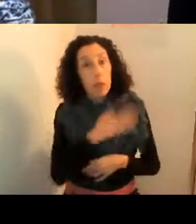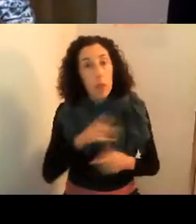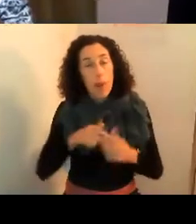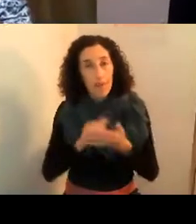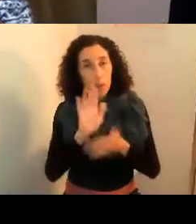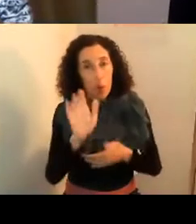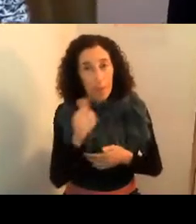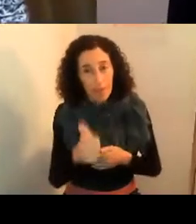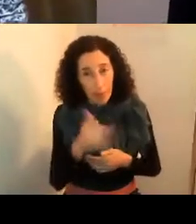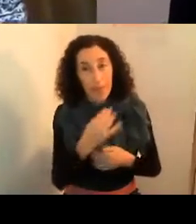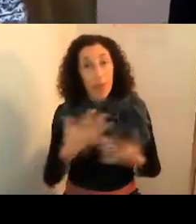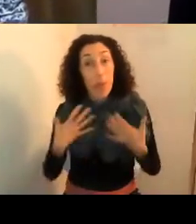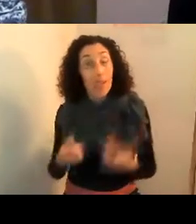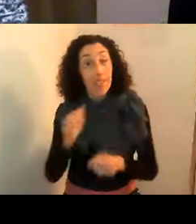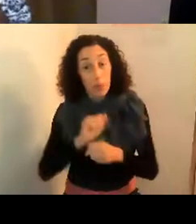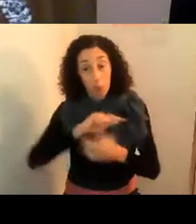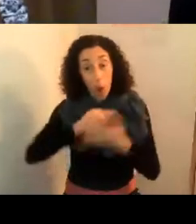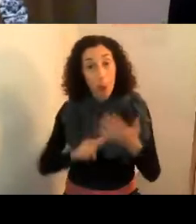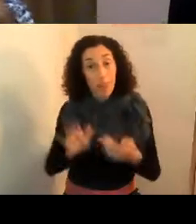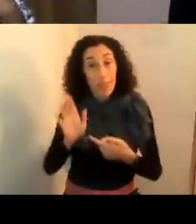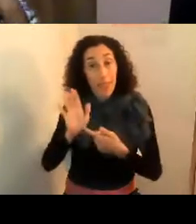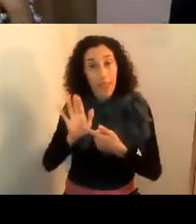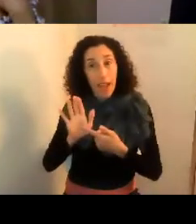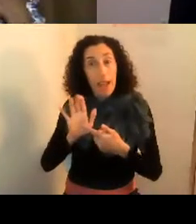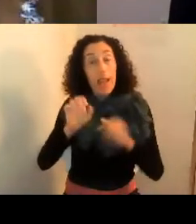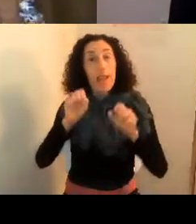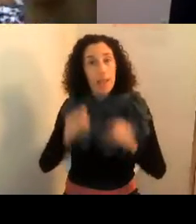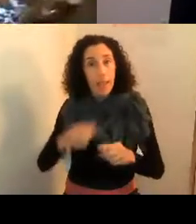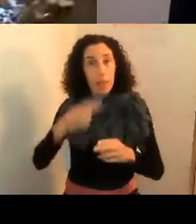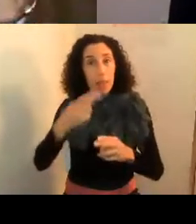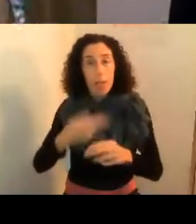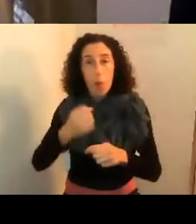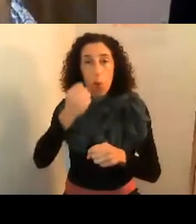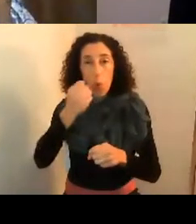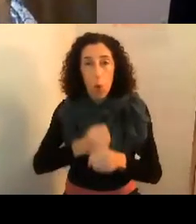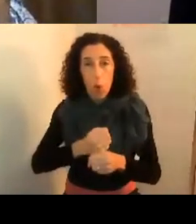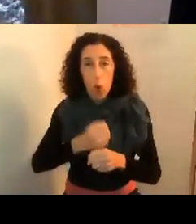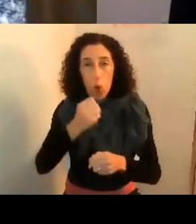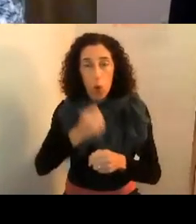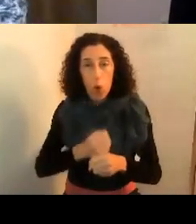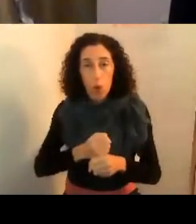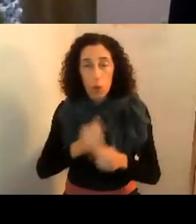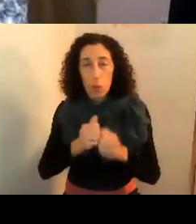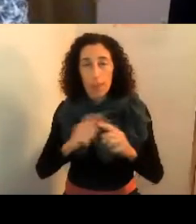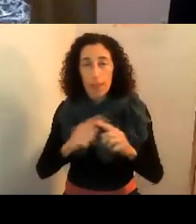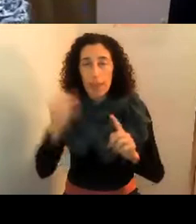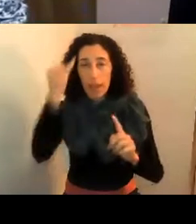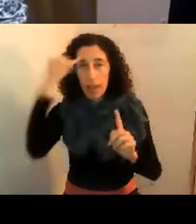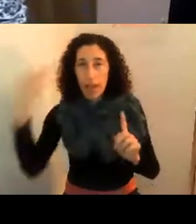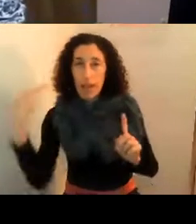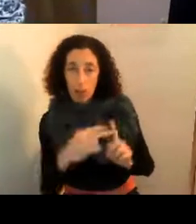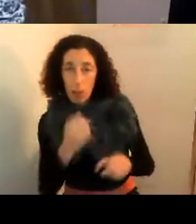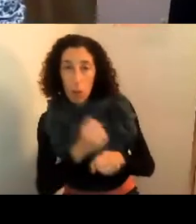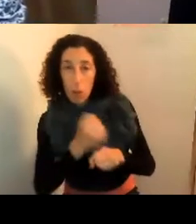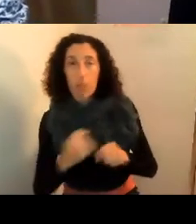healing work, mm-hmm. is critical to having these pathways where we can have real sustainable